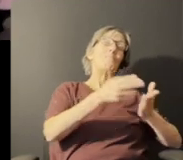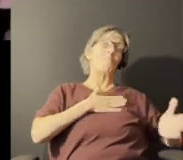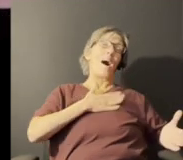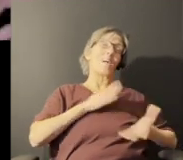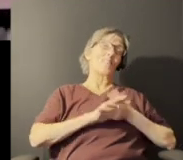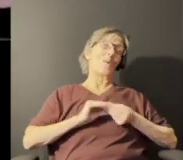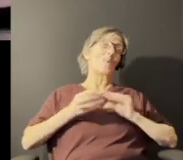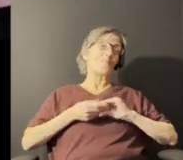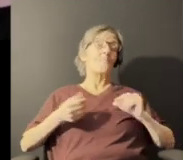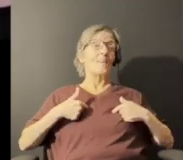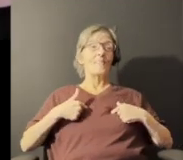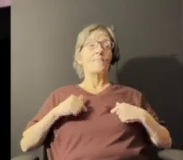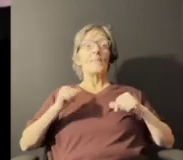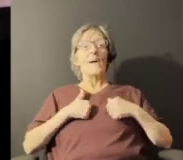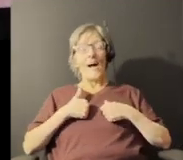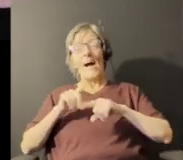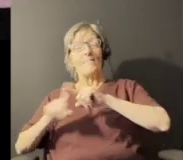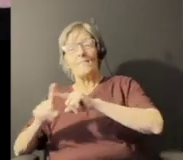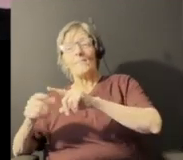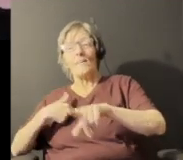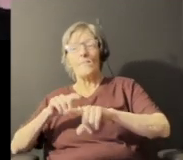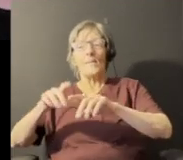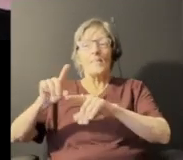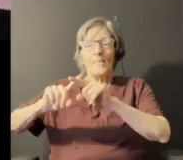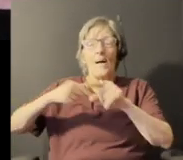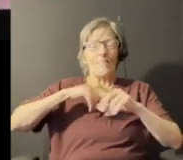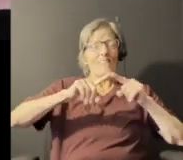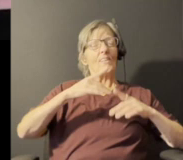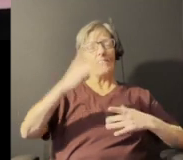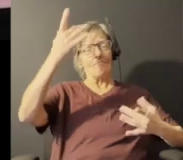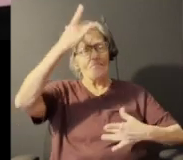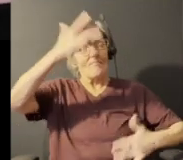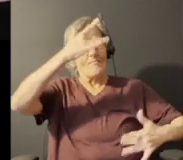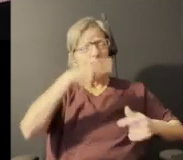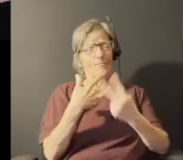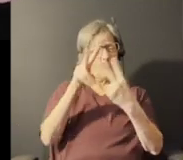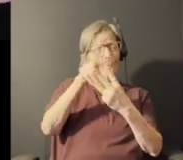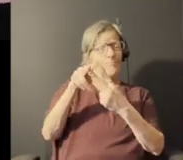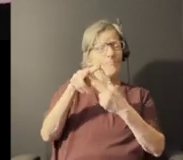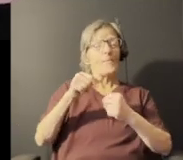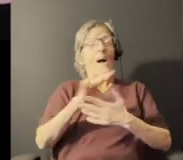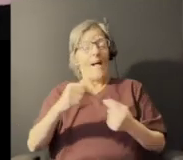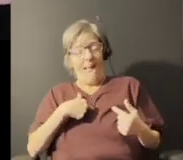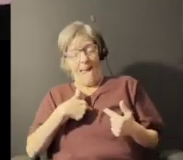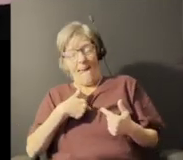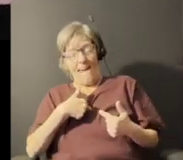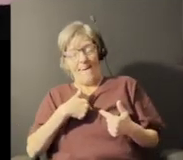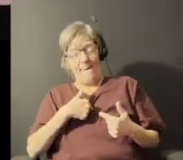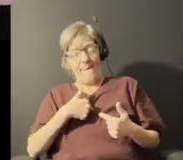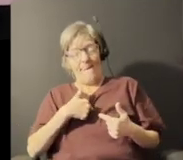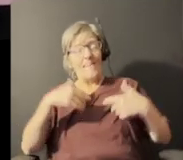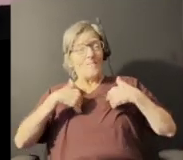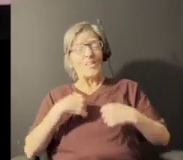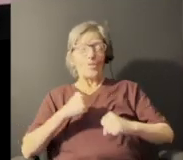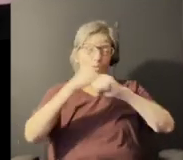honestly. I have myasthenia gravis and myalgic encephalomyelitis. And so I